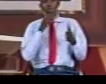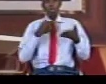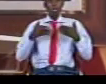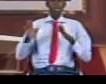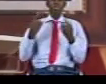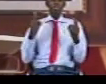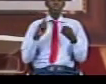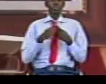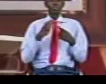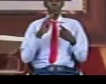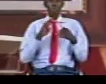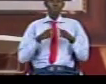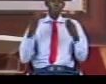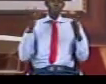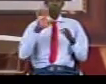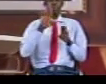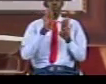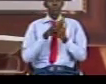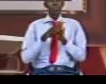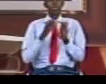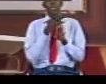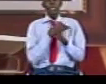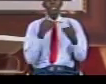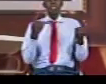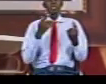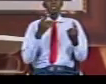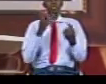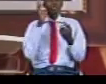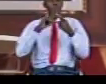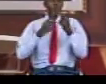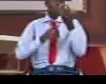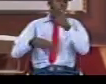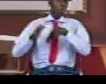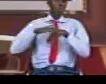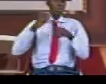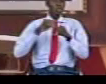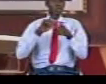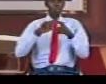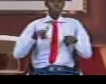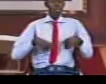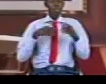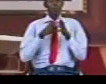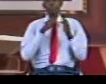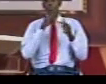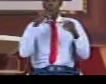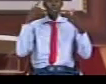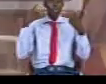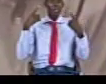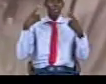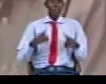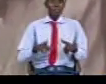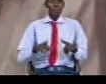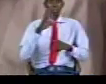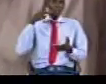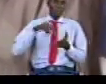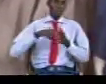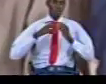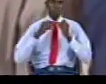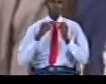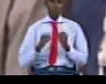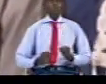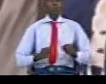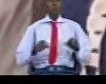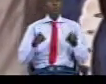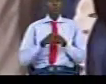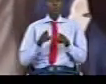be open. And sin will try to come back into your life, it will not happen. You will stand firm. Likewise, reckon ye